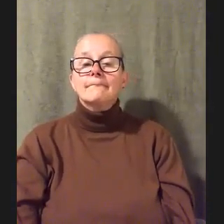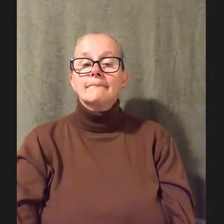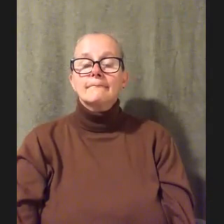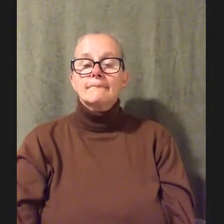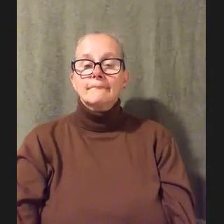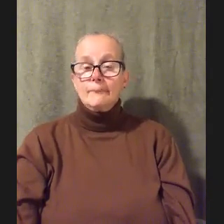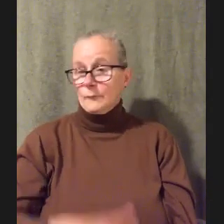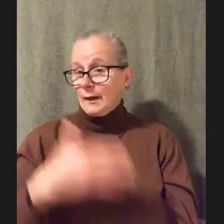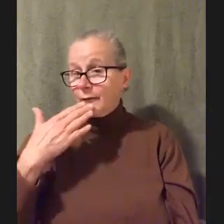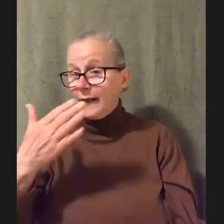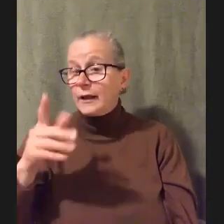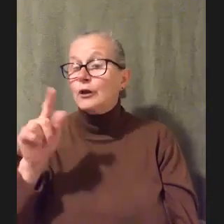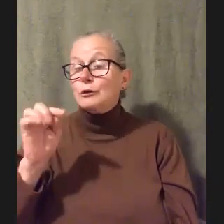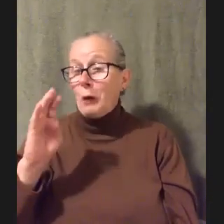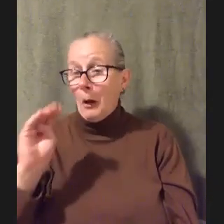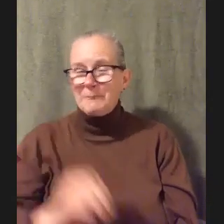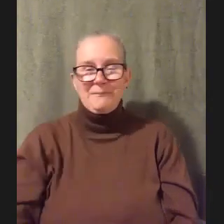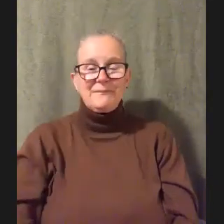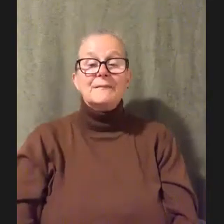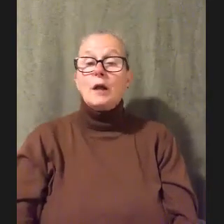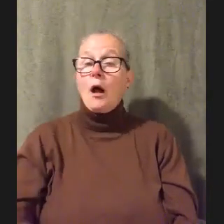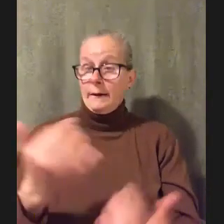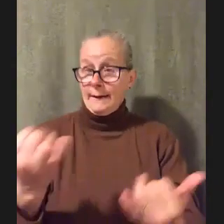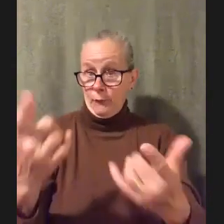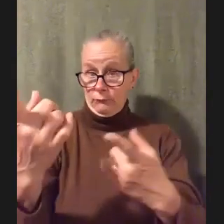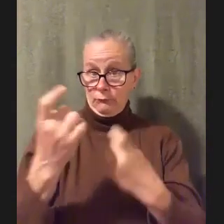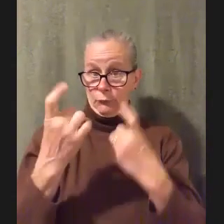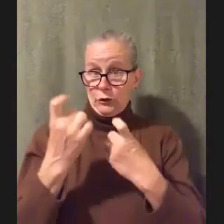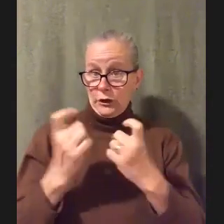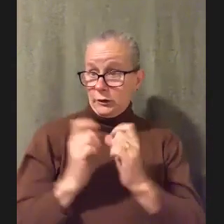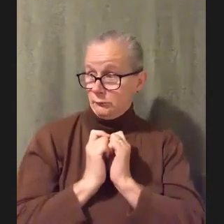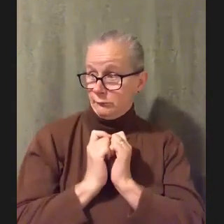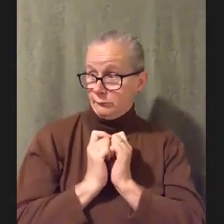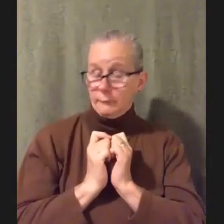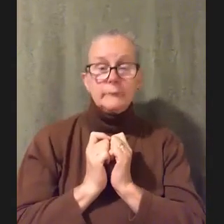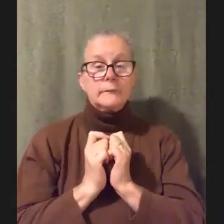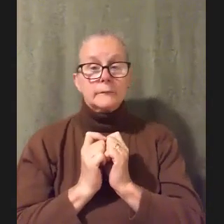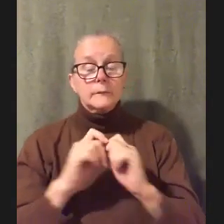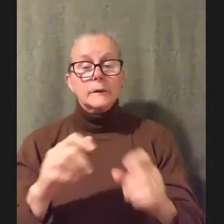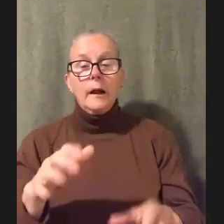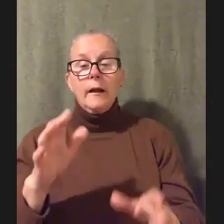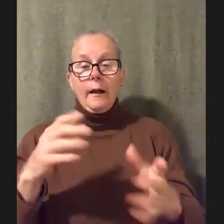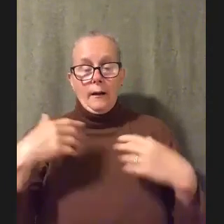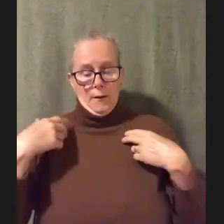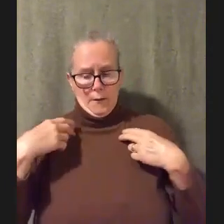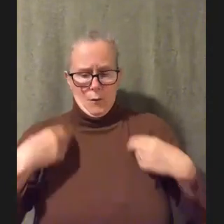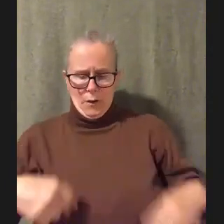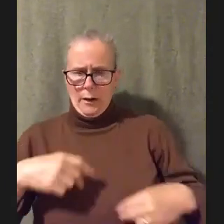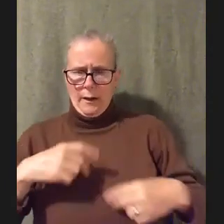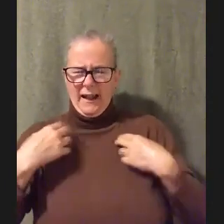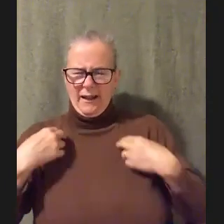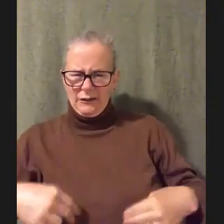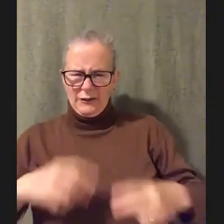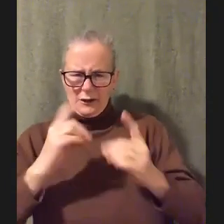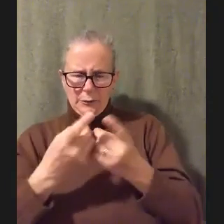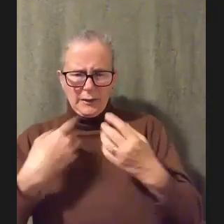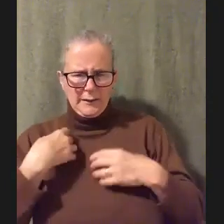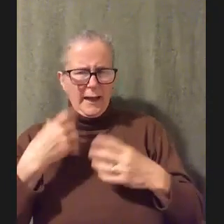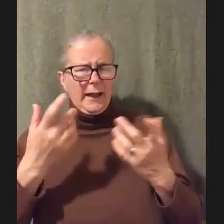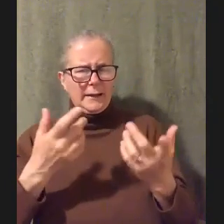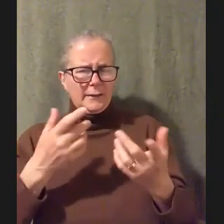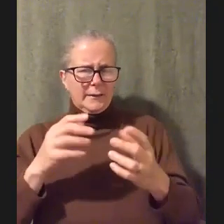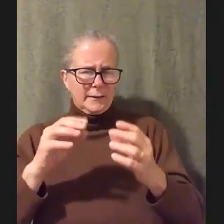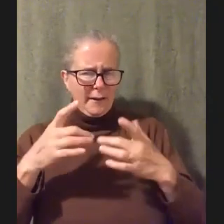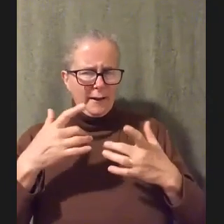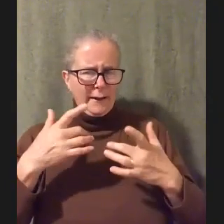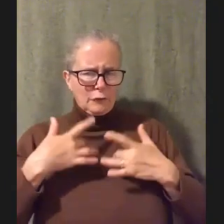Thank you, Tom. So we'll take some questions now. Has the health district seen any trends, increases or decreases in